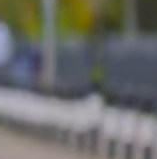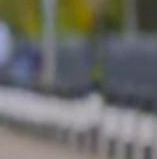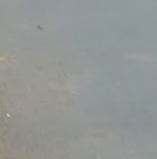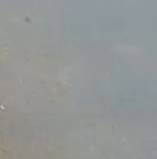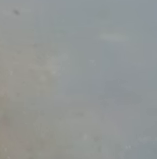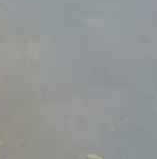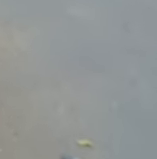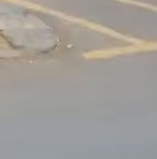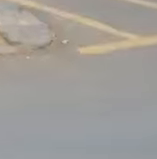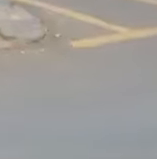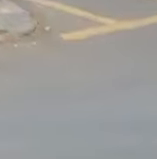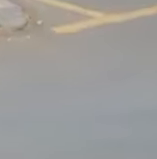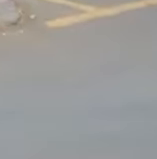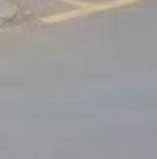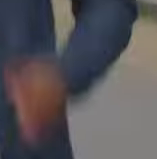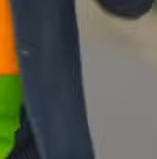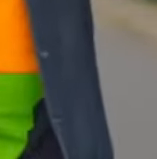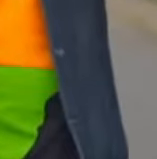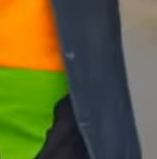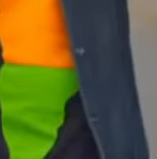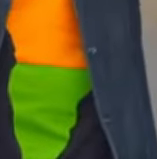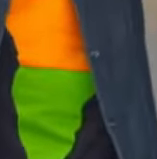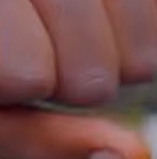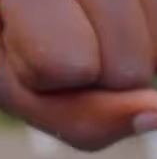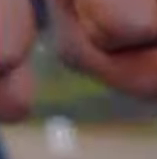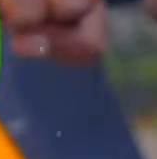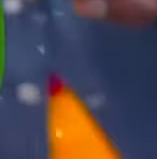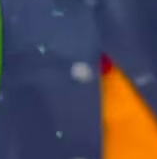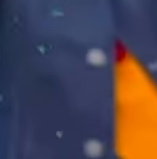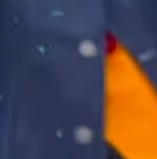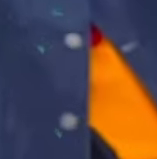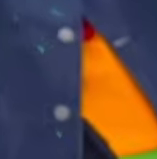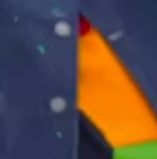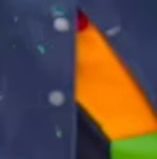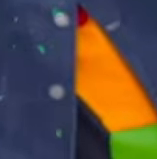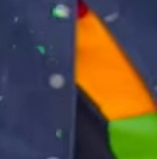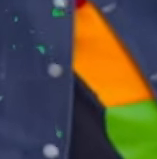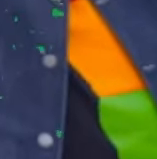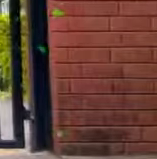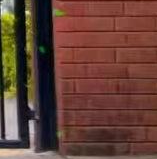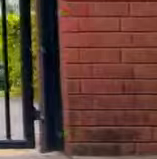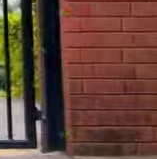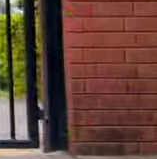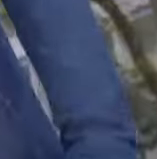of entertainment. When the thing is nice, we have to do it twice.